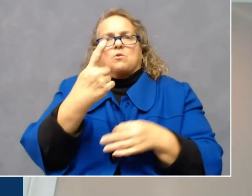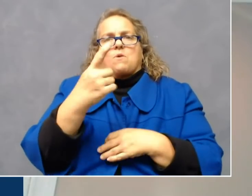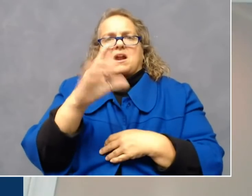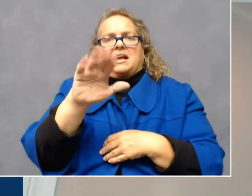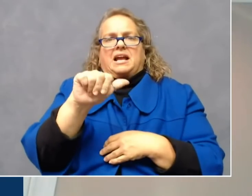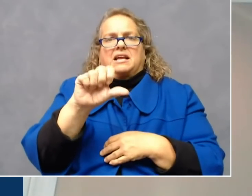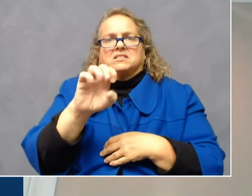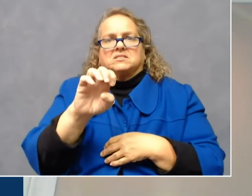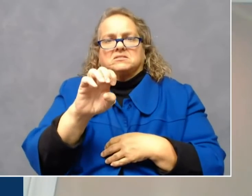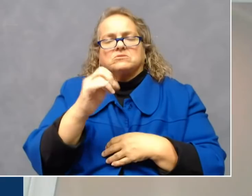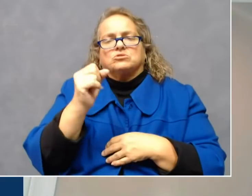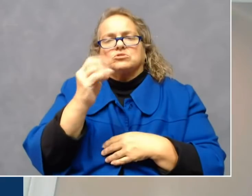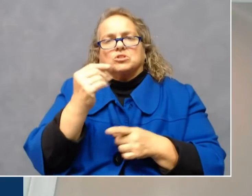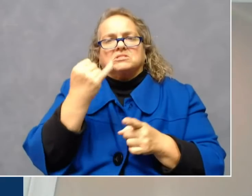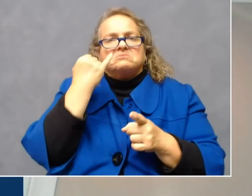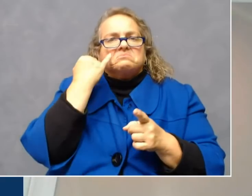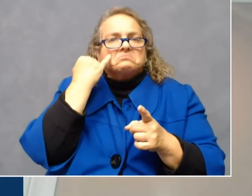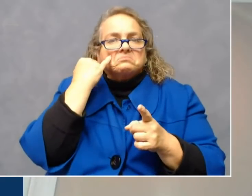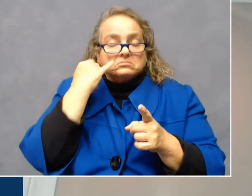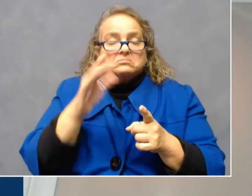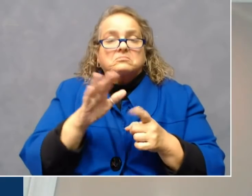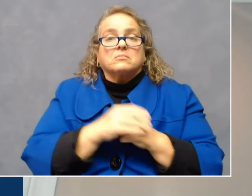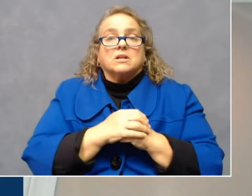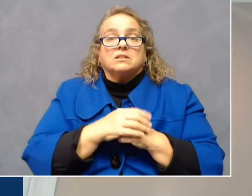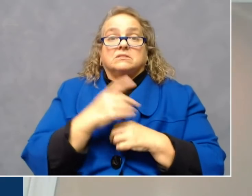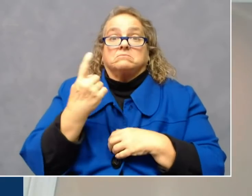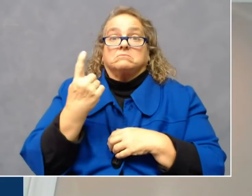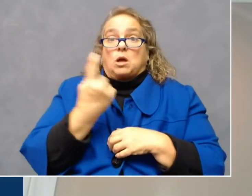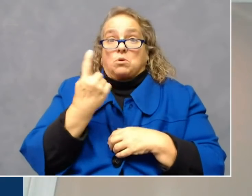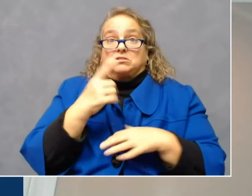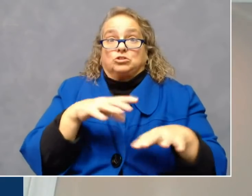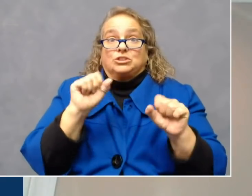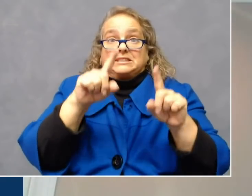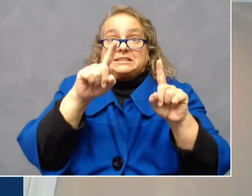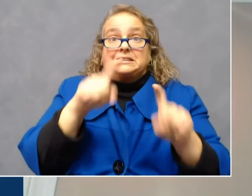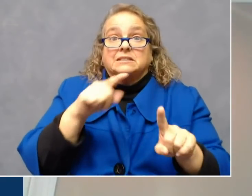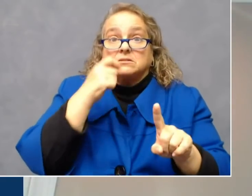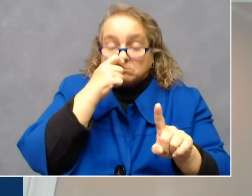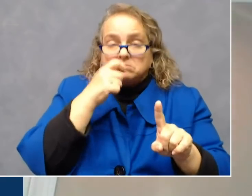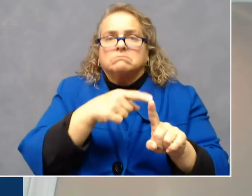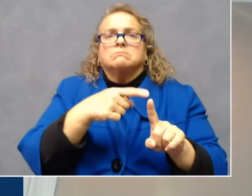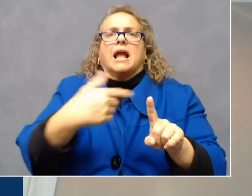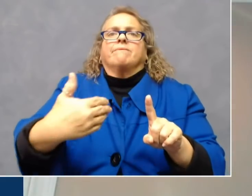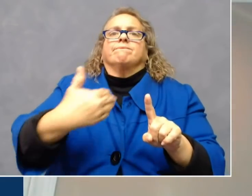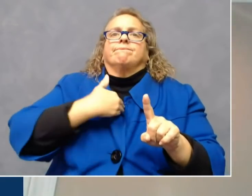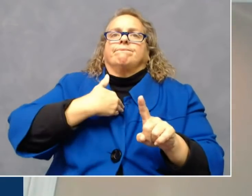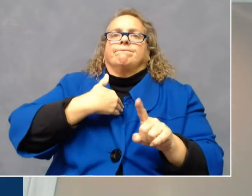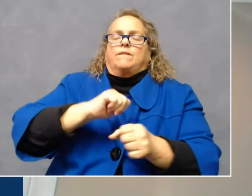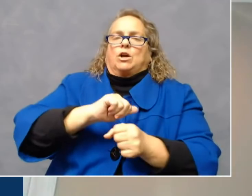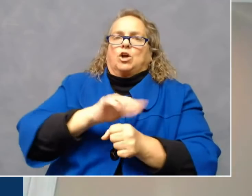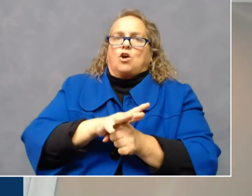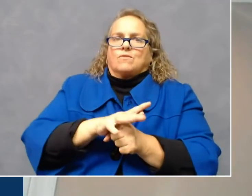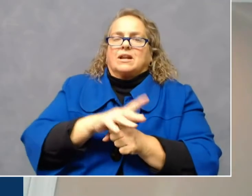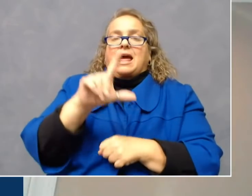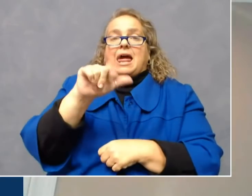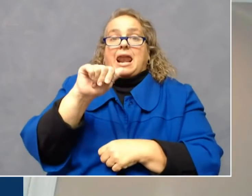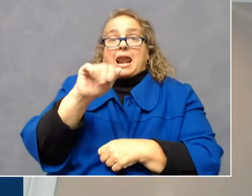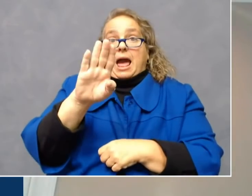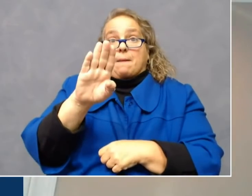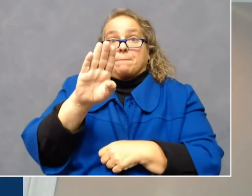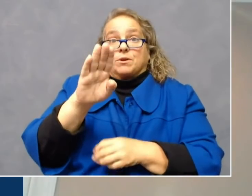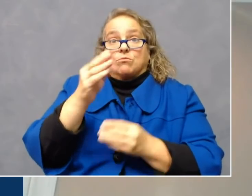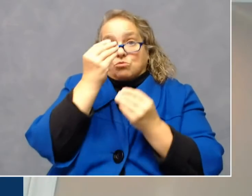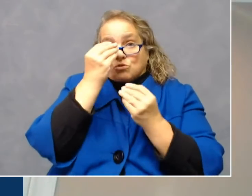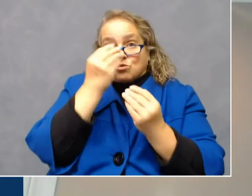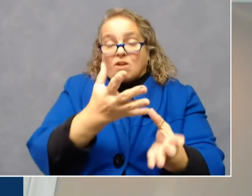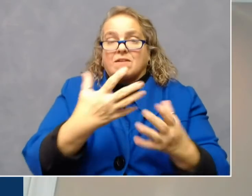what happens is someone tests positive for COVID. A lab notifies a local health department.